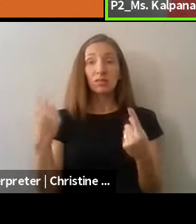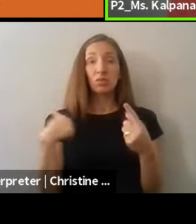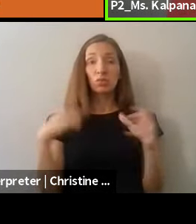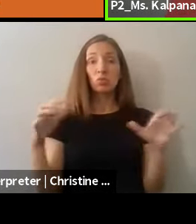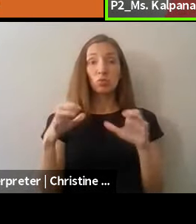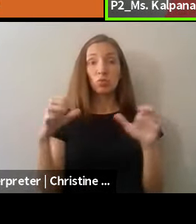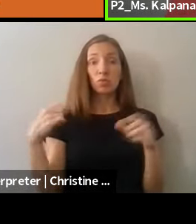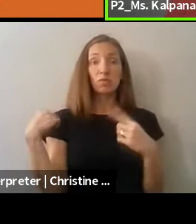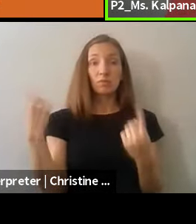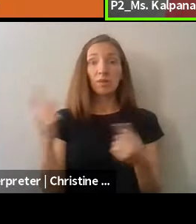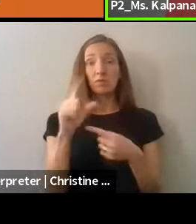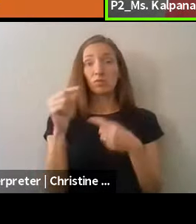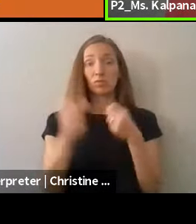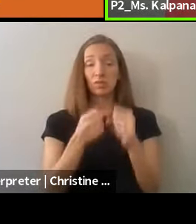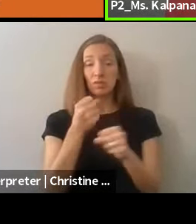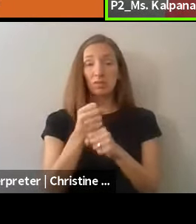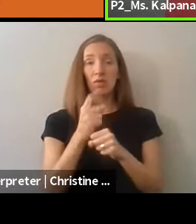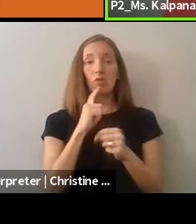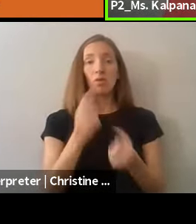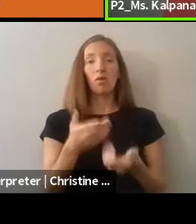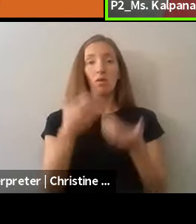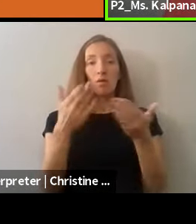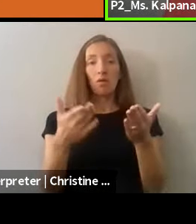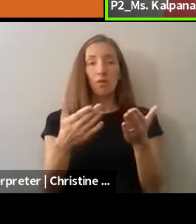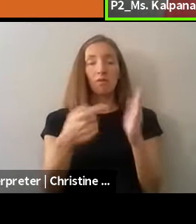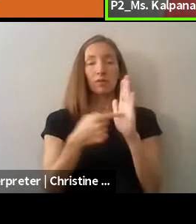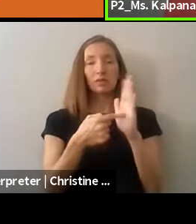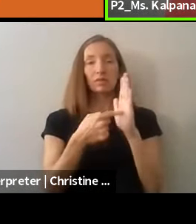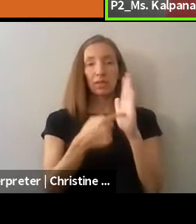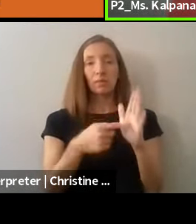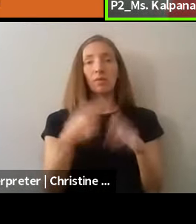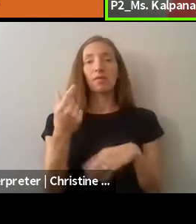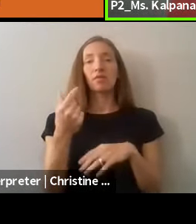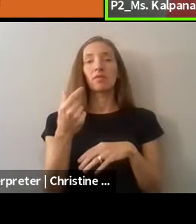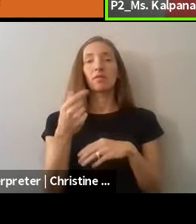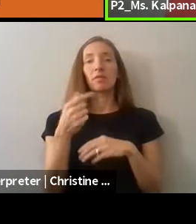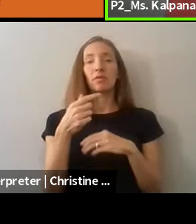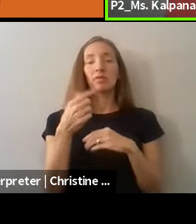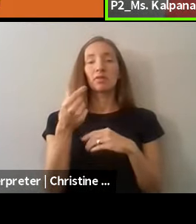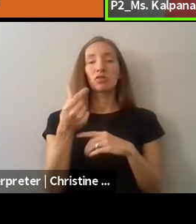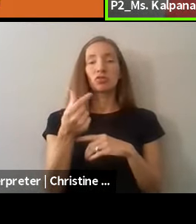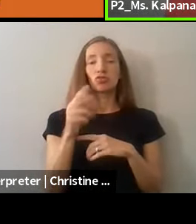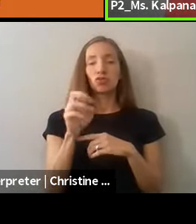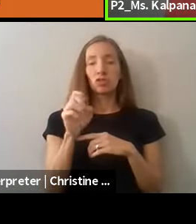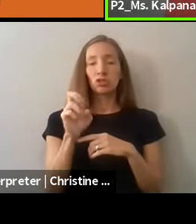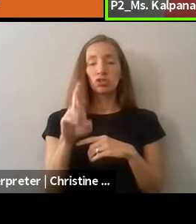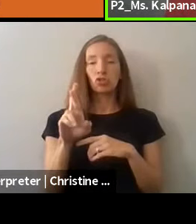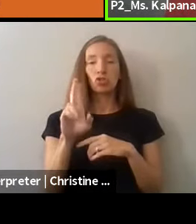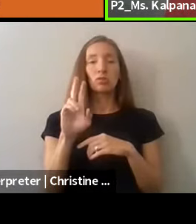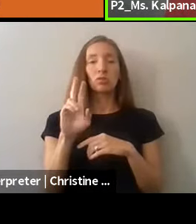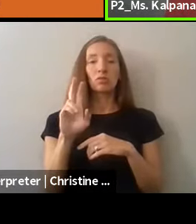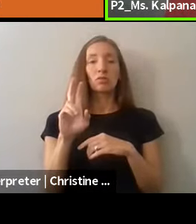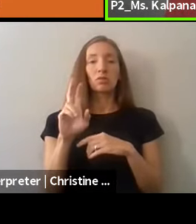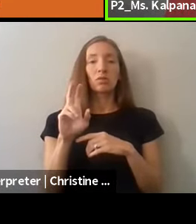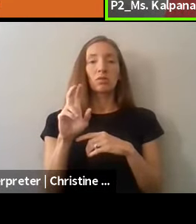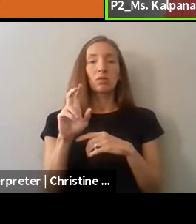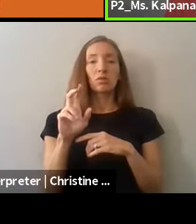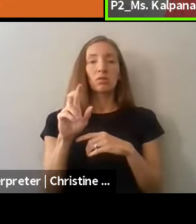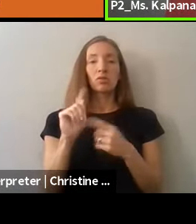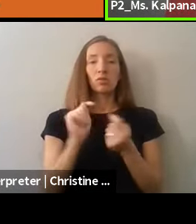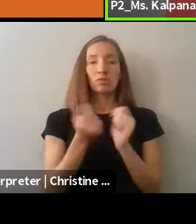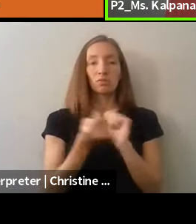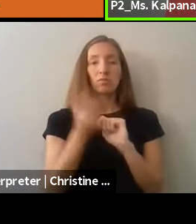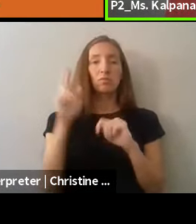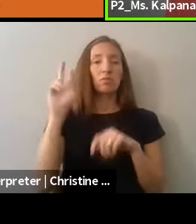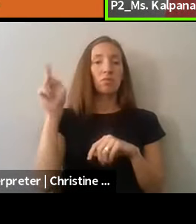decades offers an example of gender transformative politics that interrogates the dominant model of urbanization as